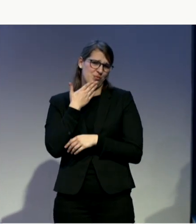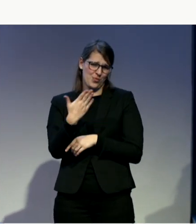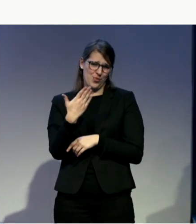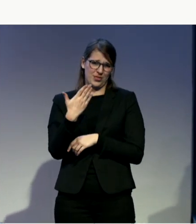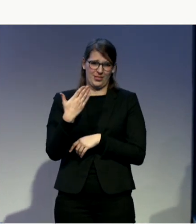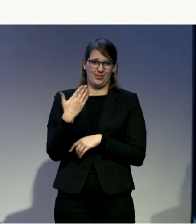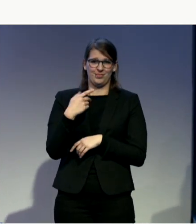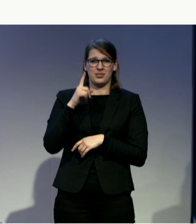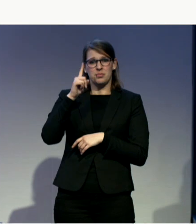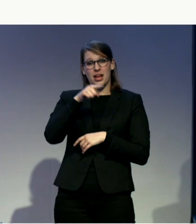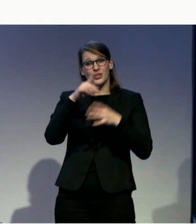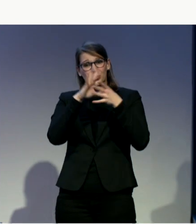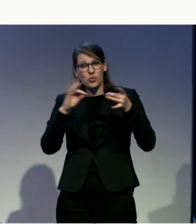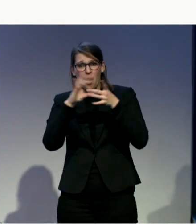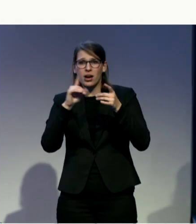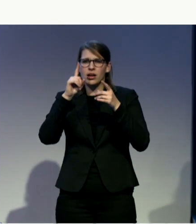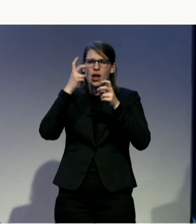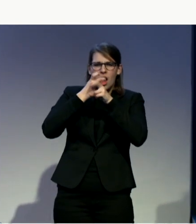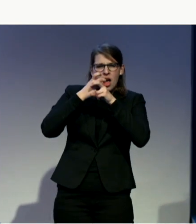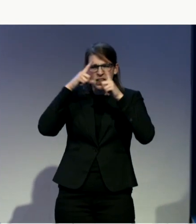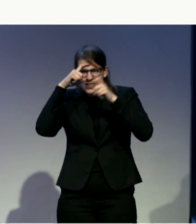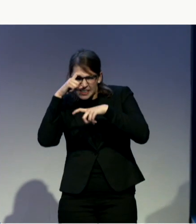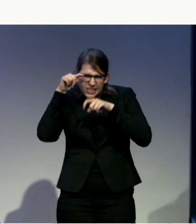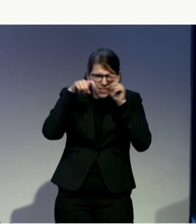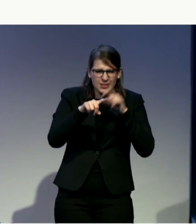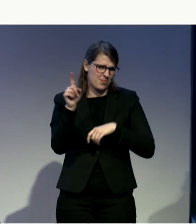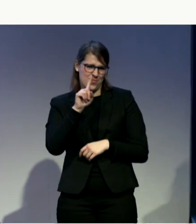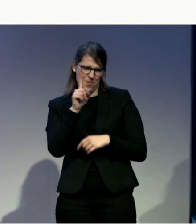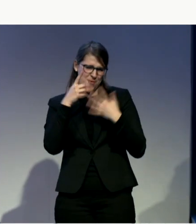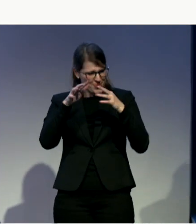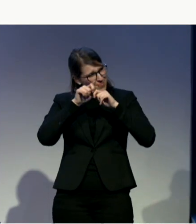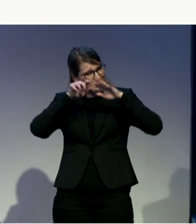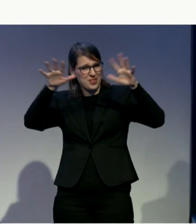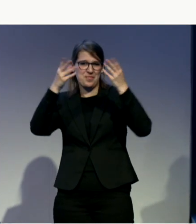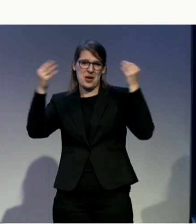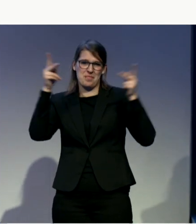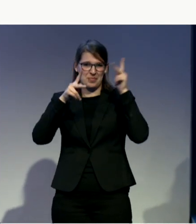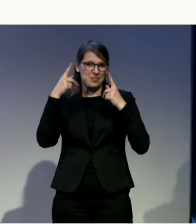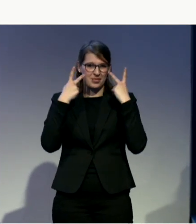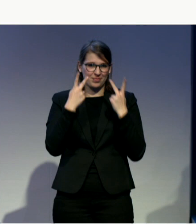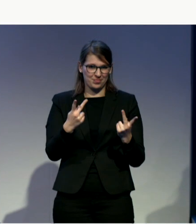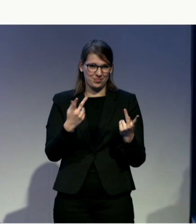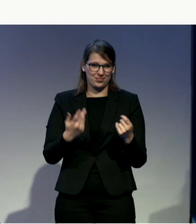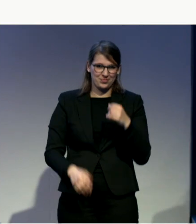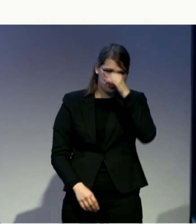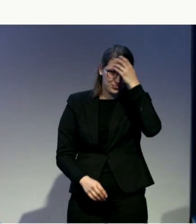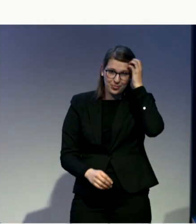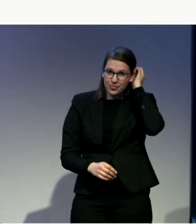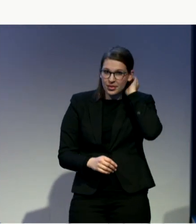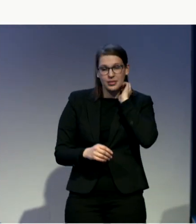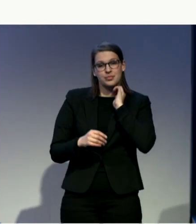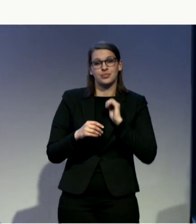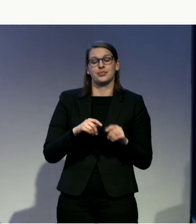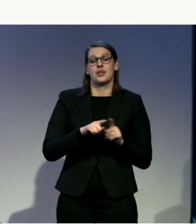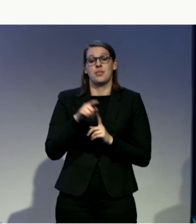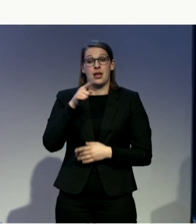of people. And courtesy of this film, the lead actors in the film with learning disabilities have